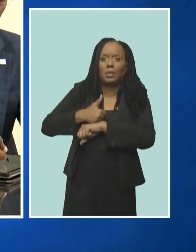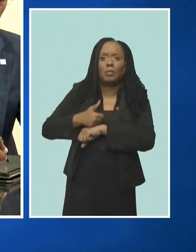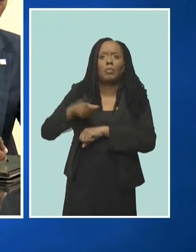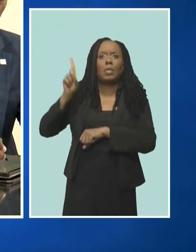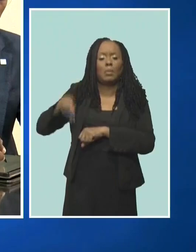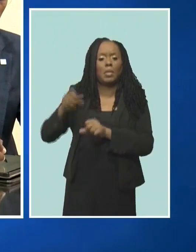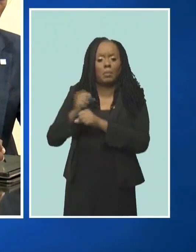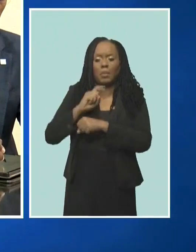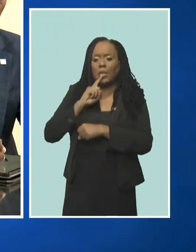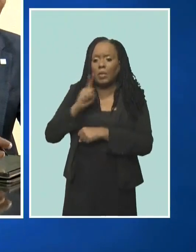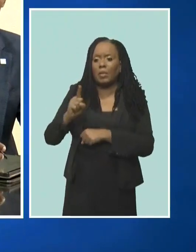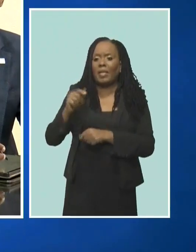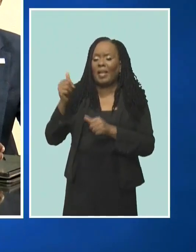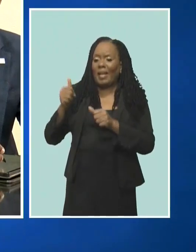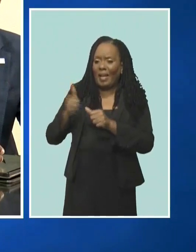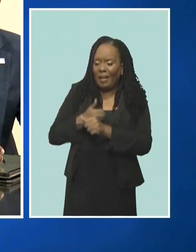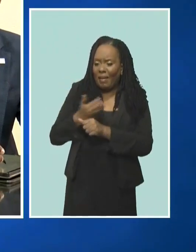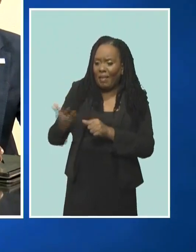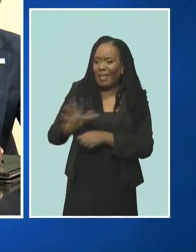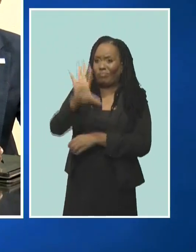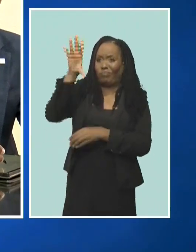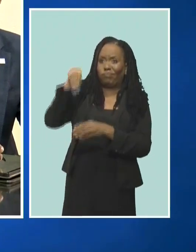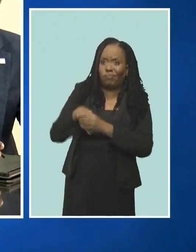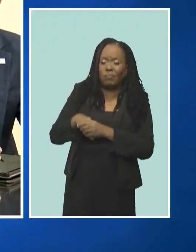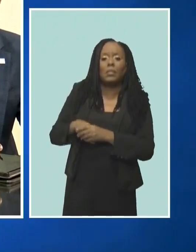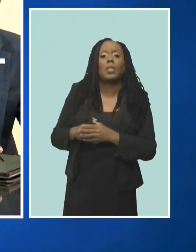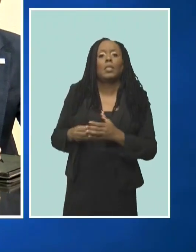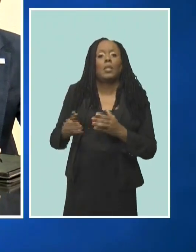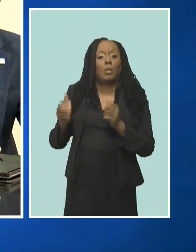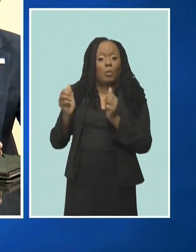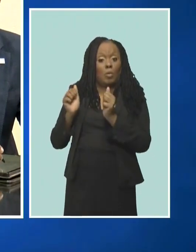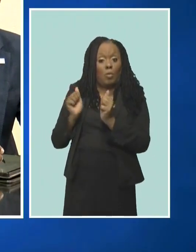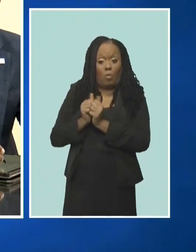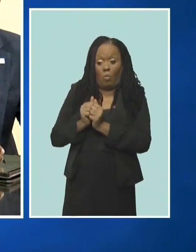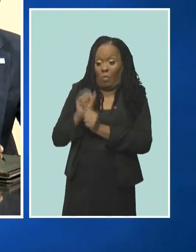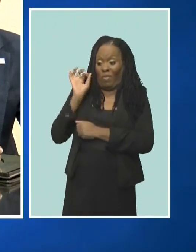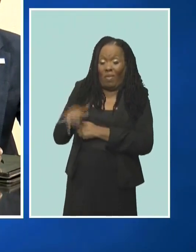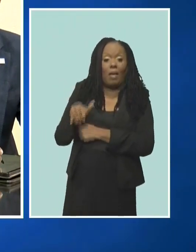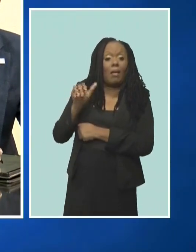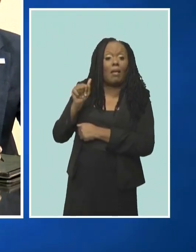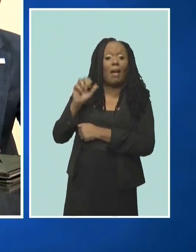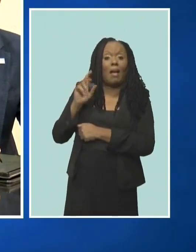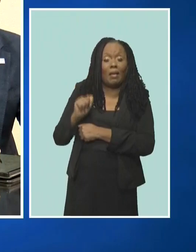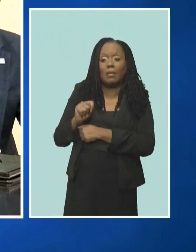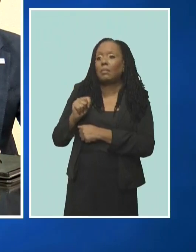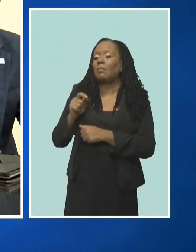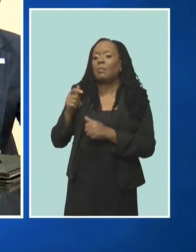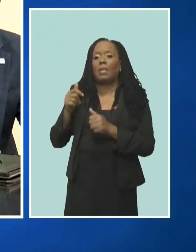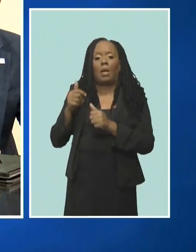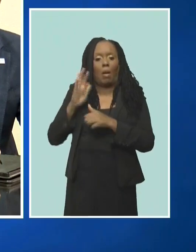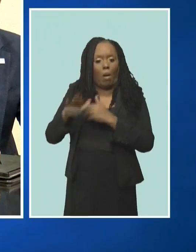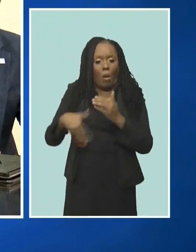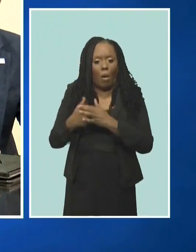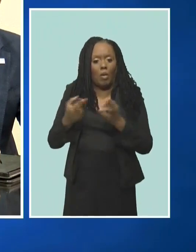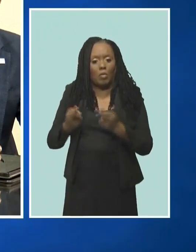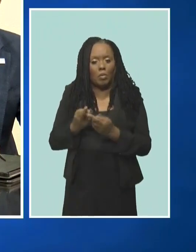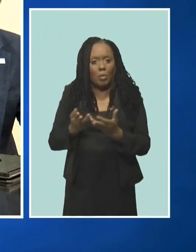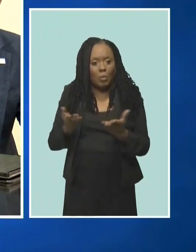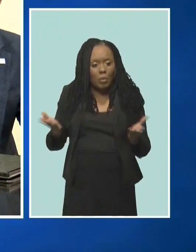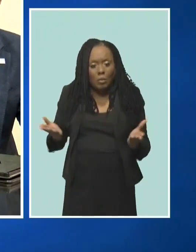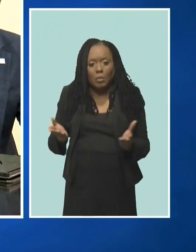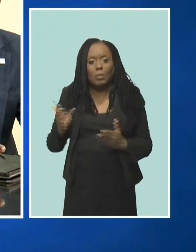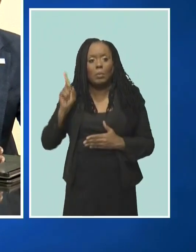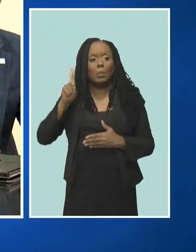framework around the Bail Act or the Bail Bill, and the resources have to be placed in the